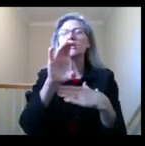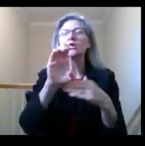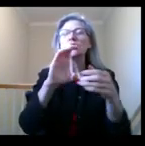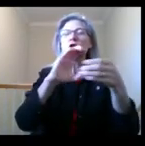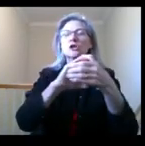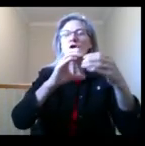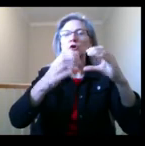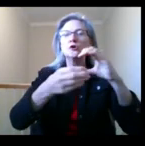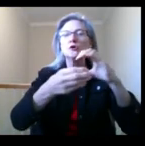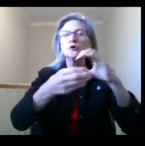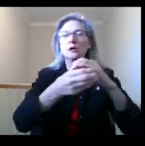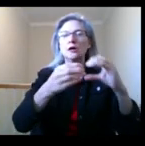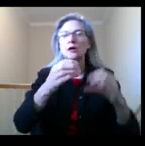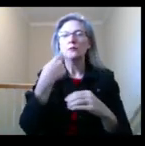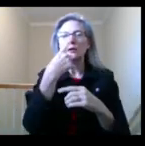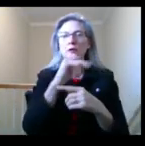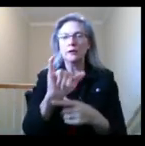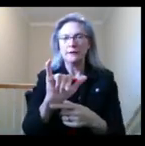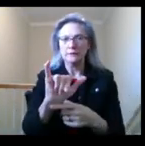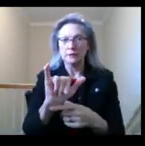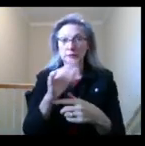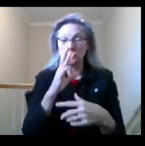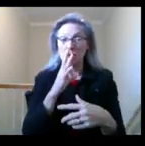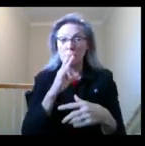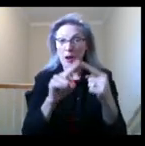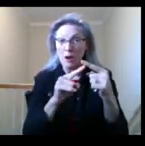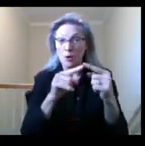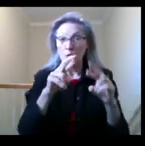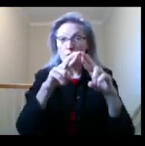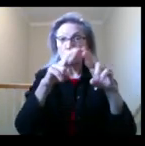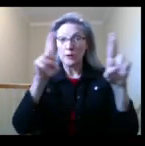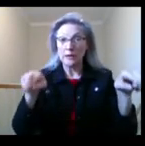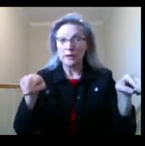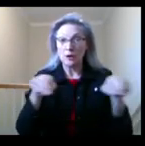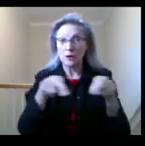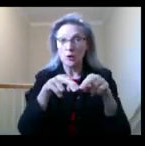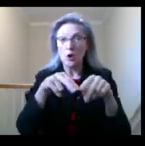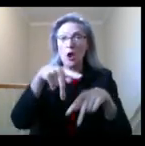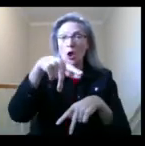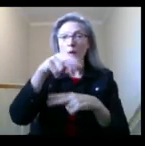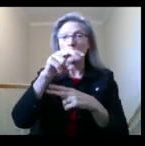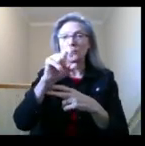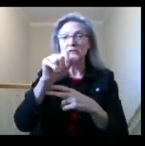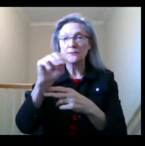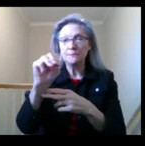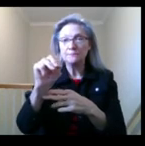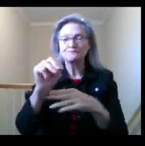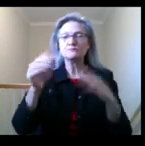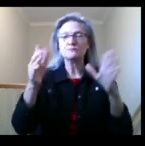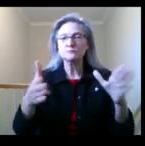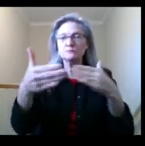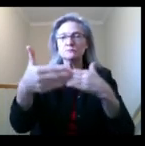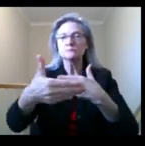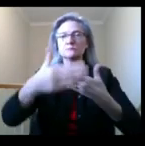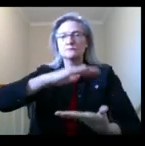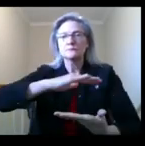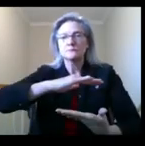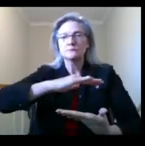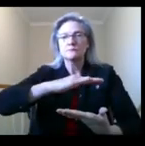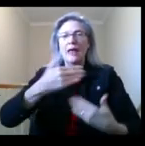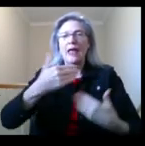like. Now let's talk about a rectangular prism. A rectangular prism, you should see,